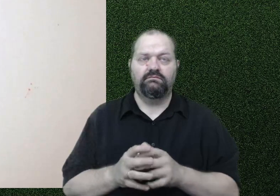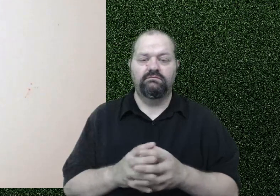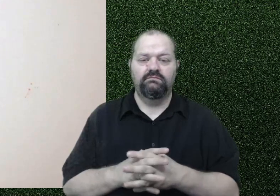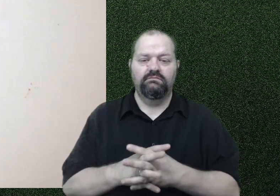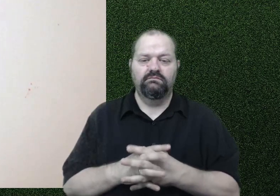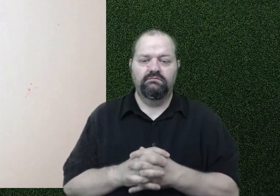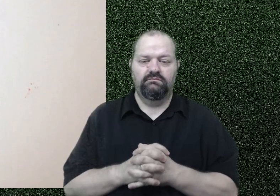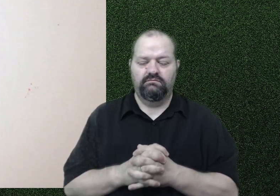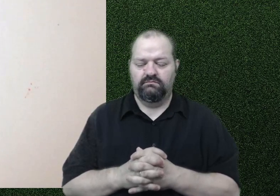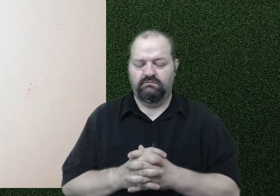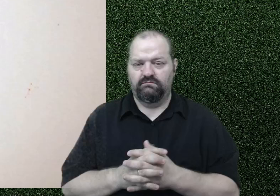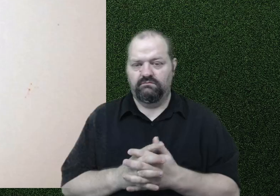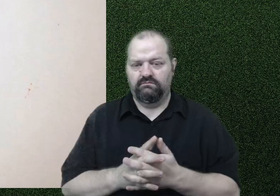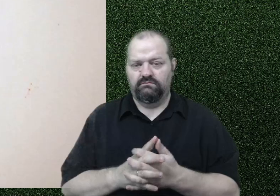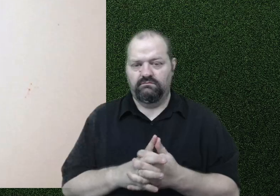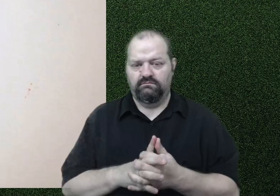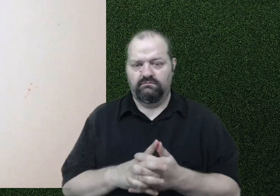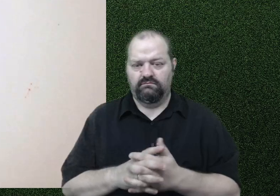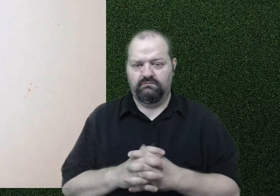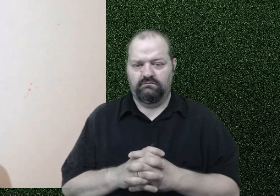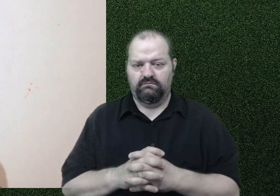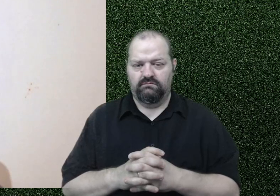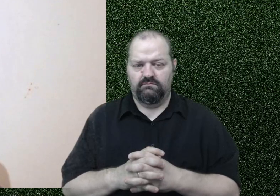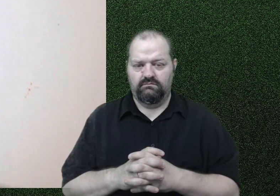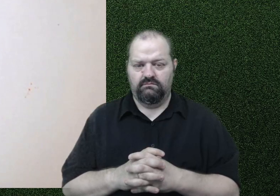Distribute your 2.